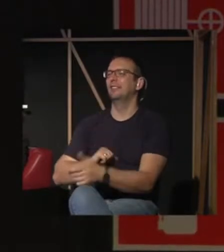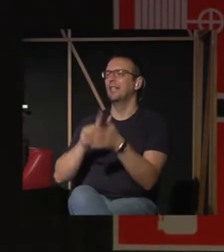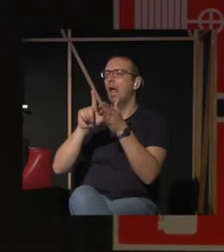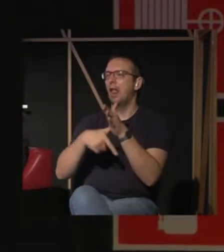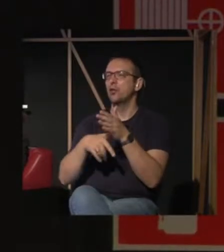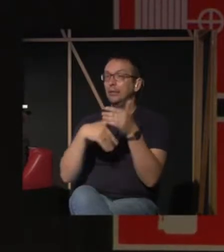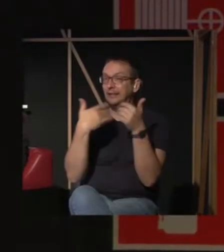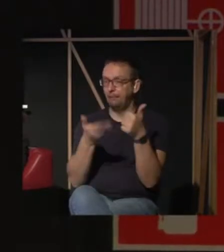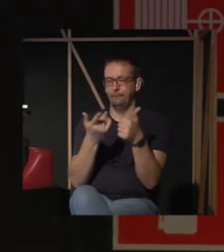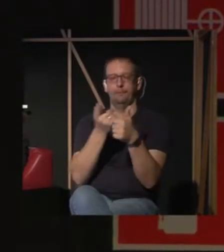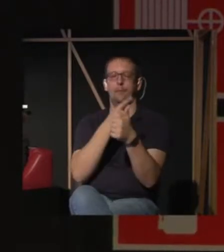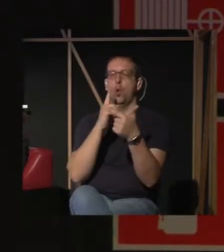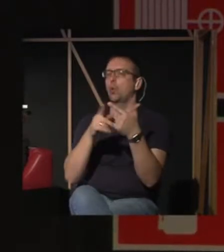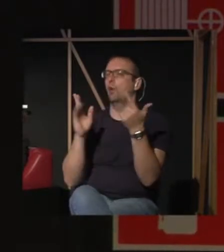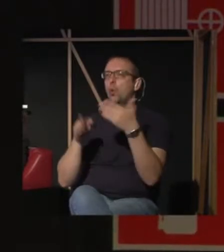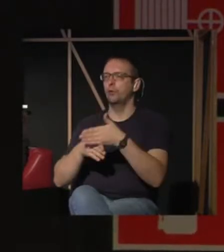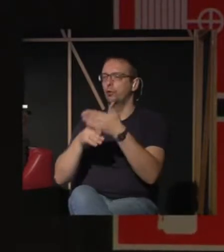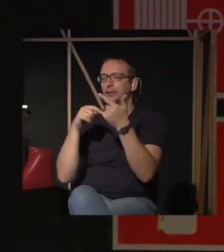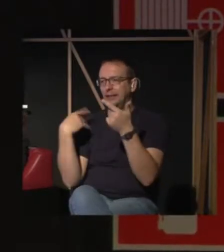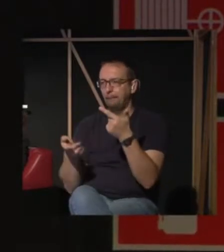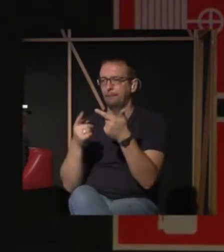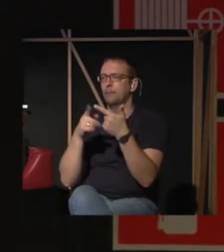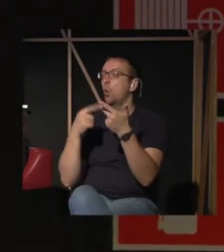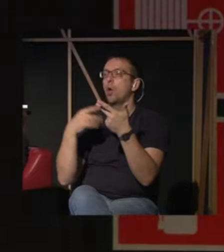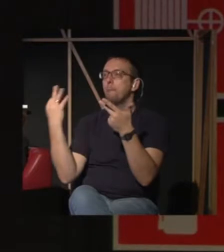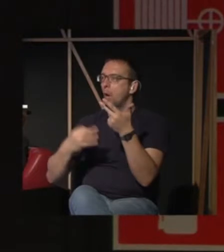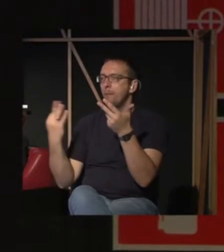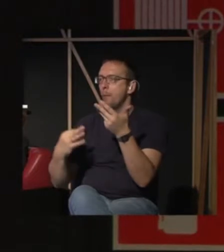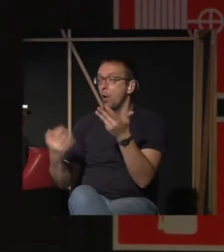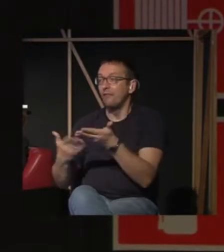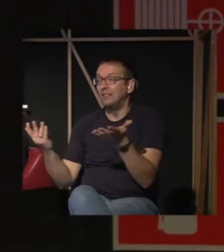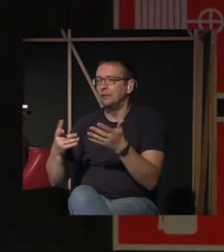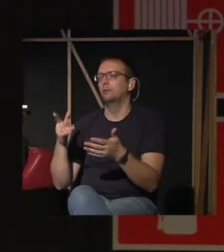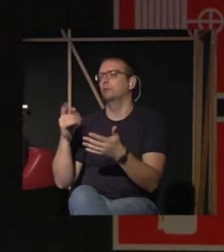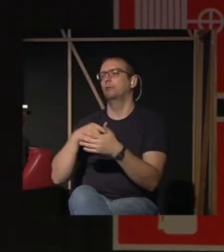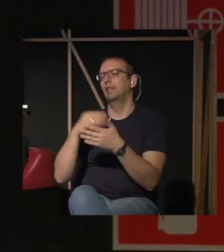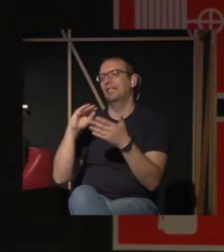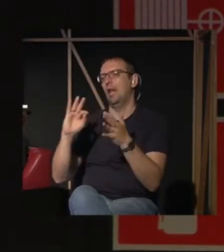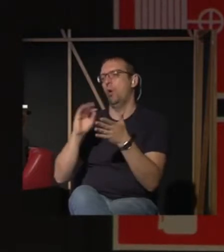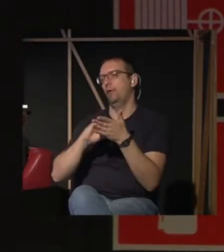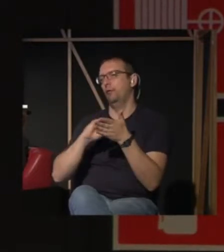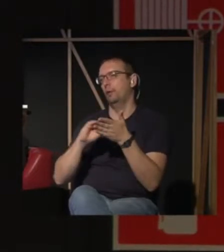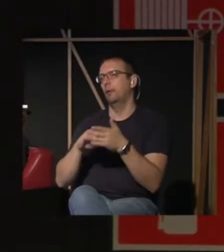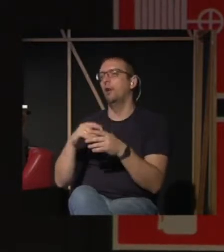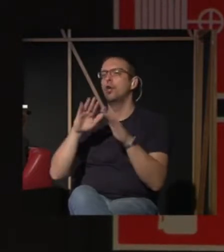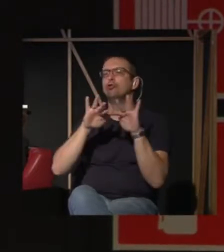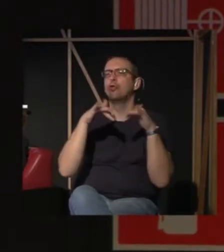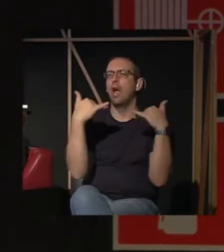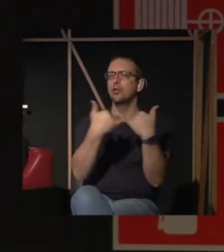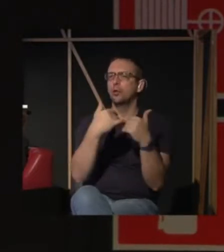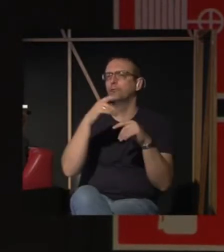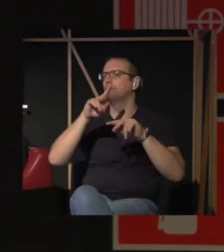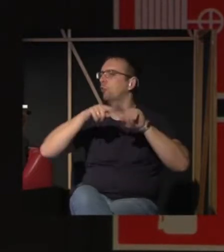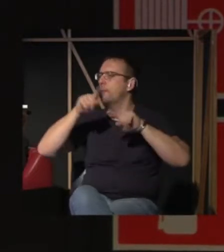There was a section on infrastructure and services offered at each one of the stadiums, and a section on